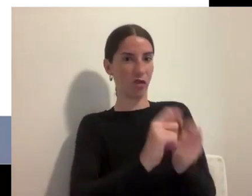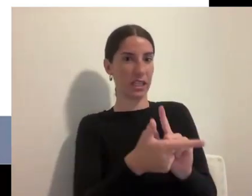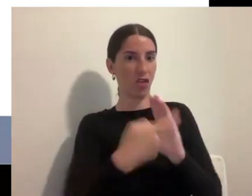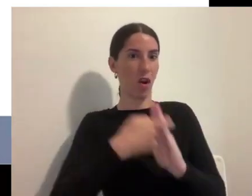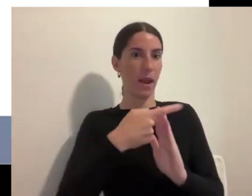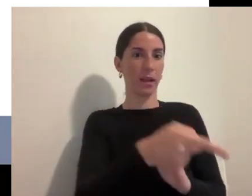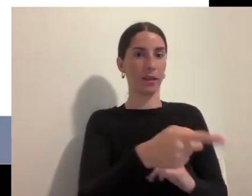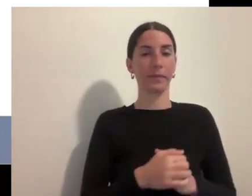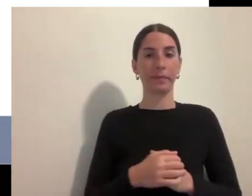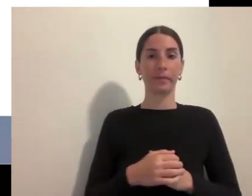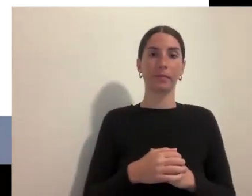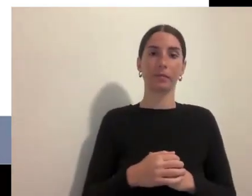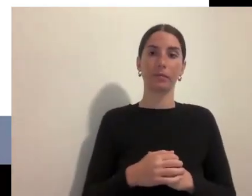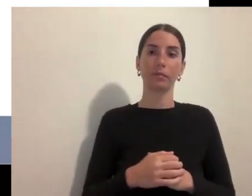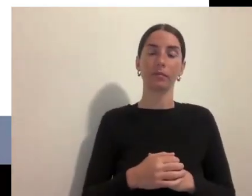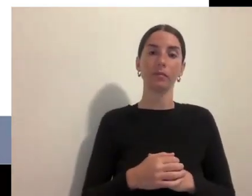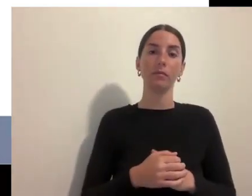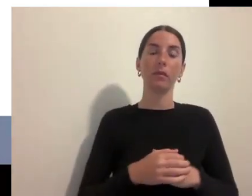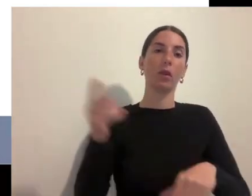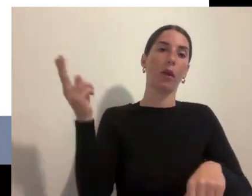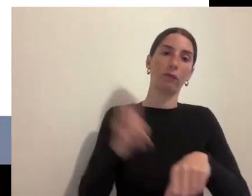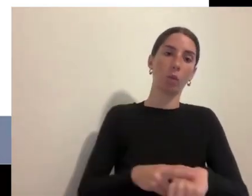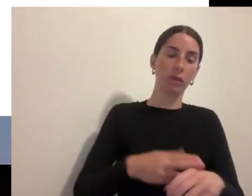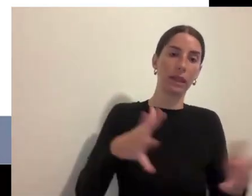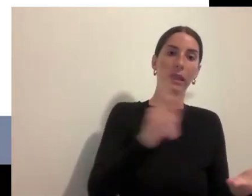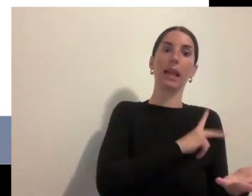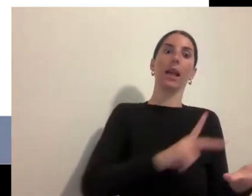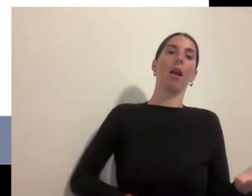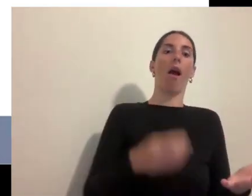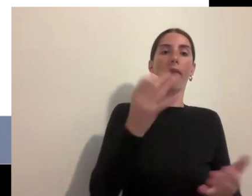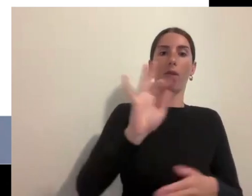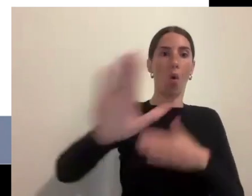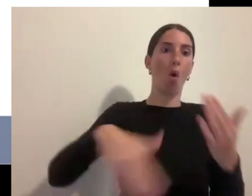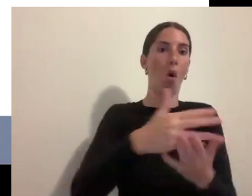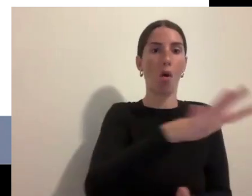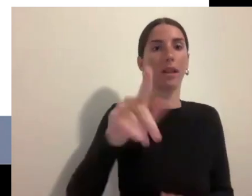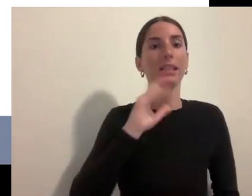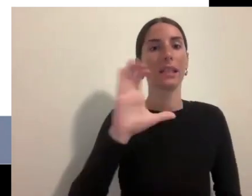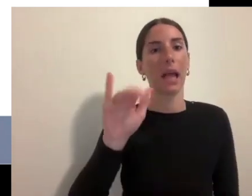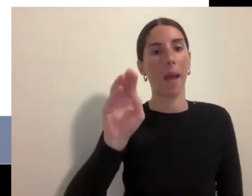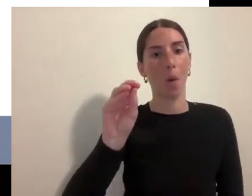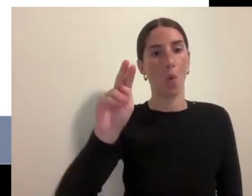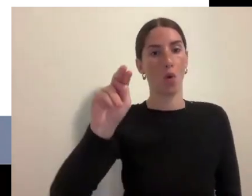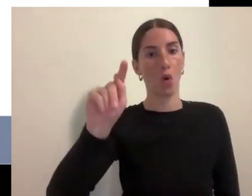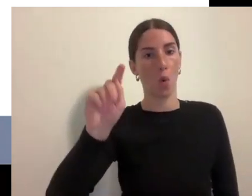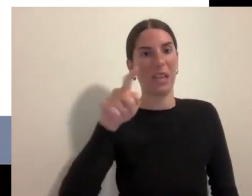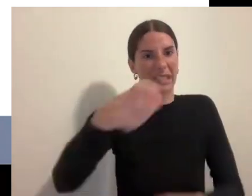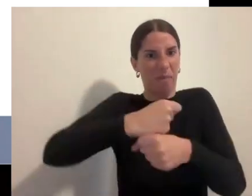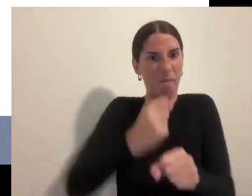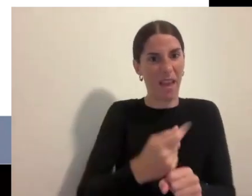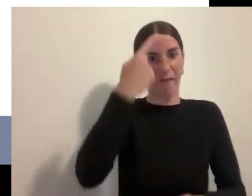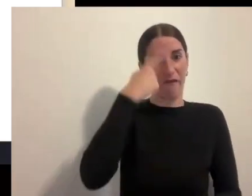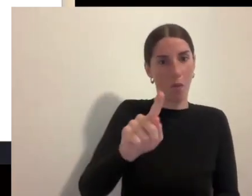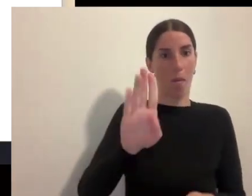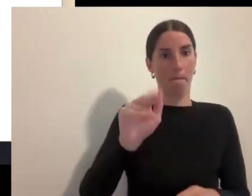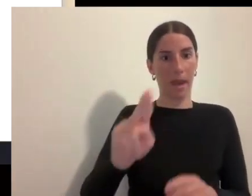And of course, the king of all these tools is Simon Note, because this one was made for interpreters by